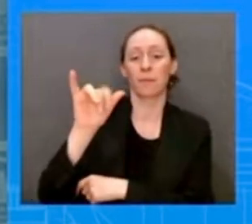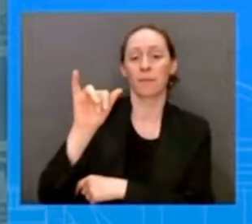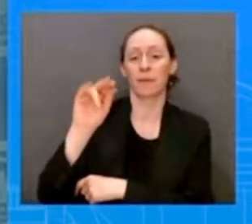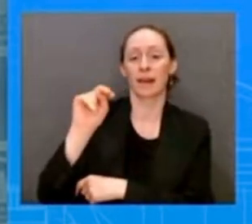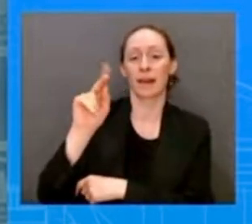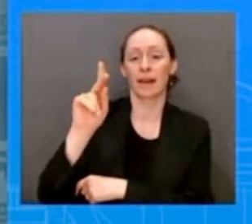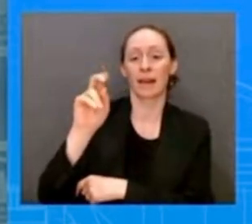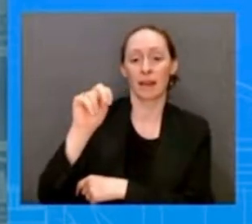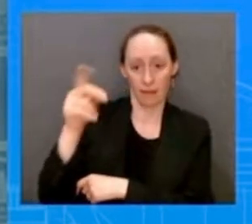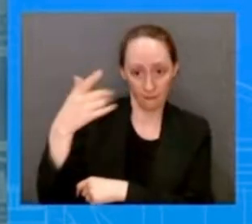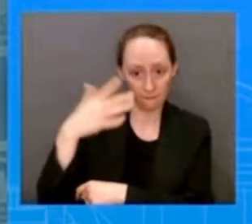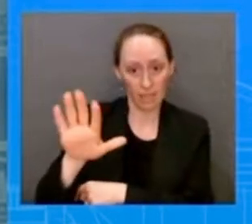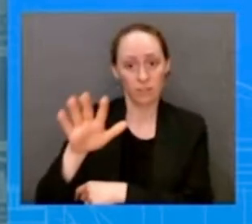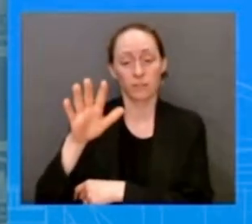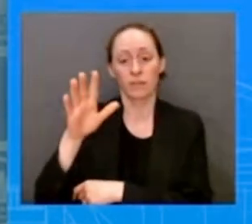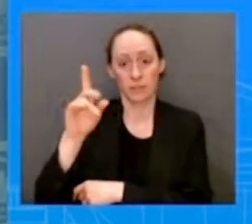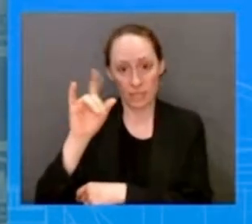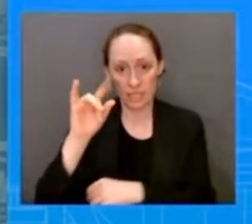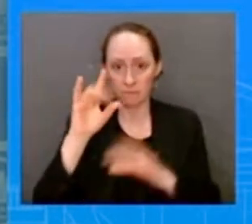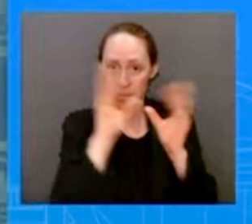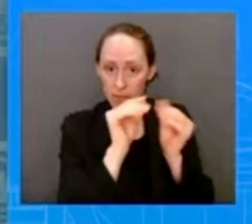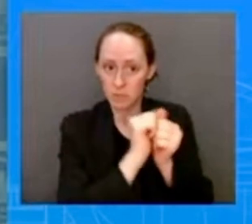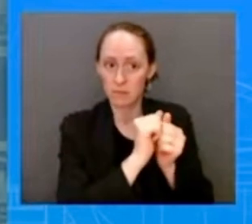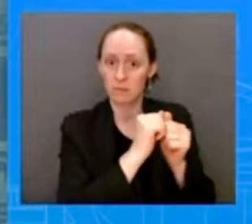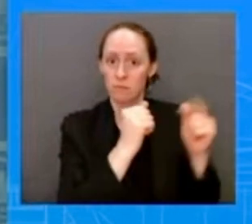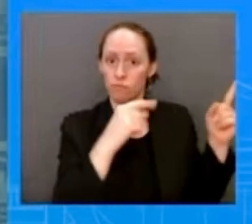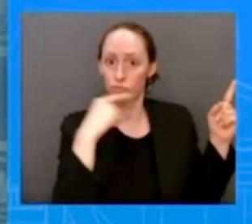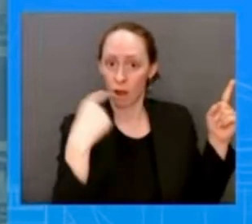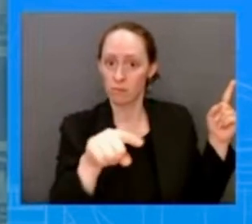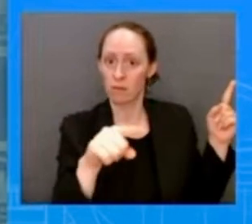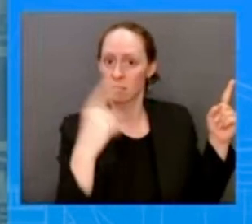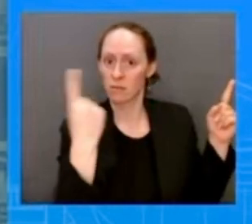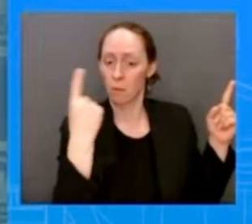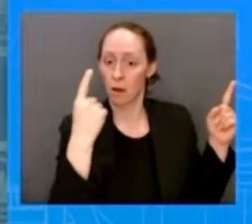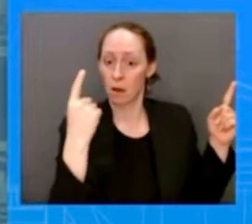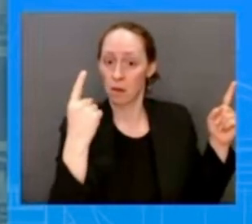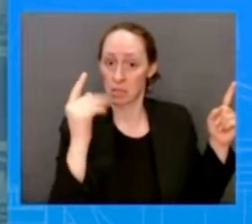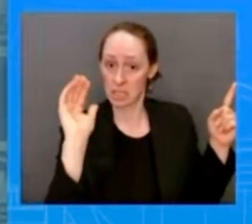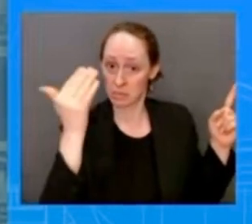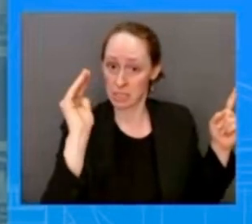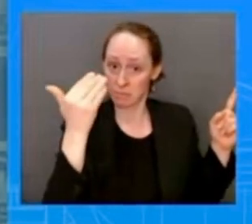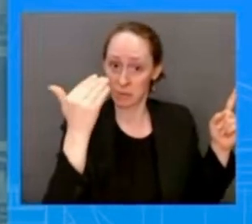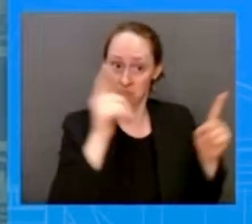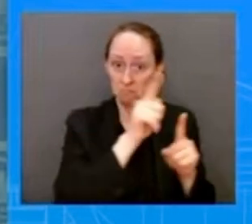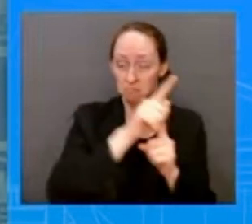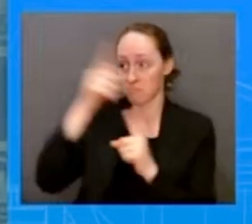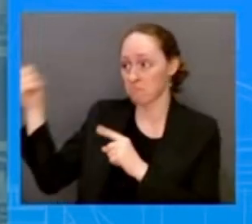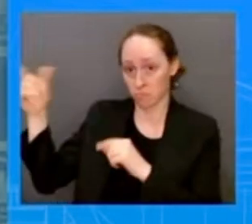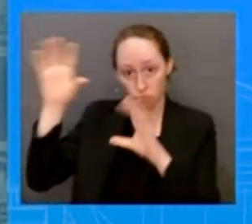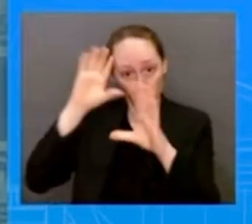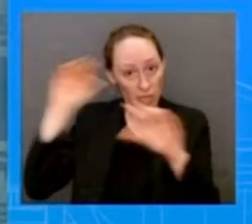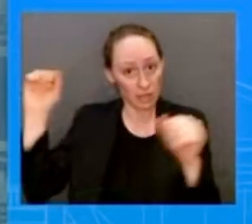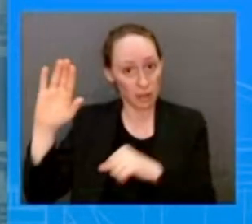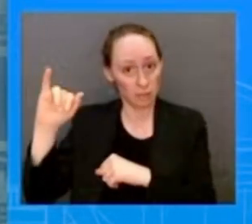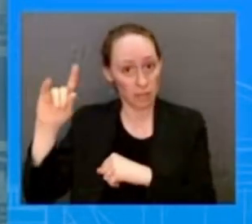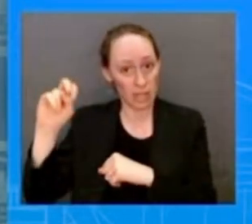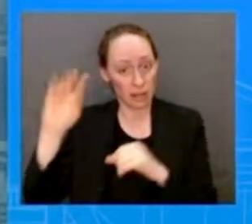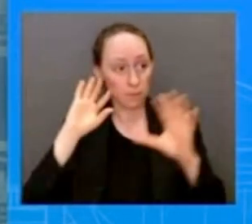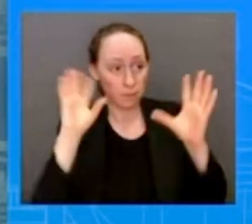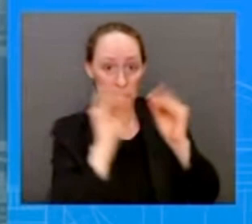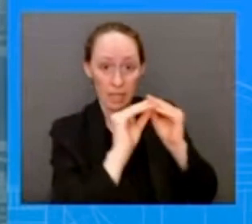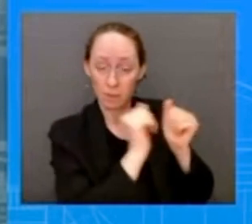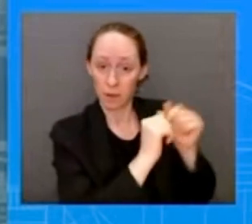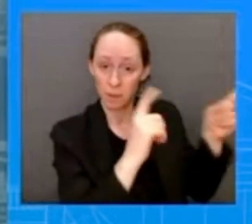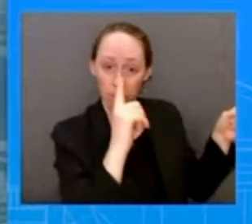if Mr. Putin were to be sincere and dedicated to actually sitting down and talking about peace, the president